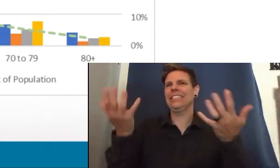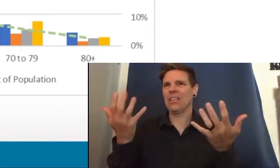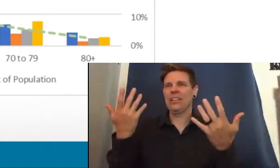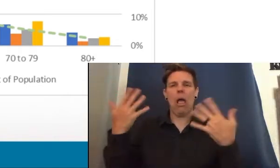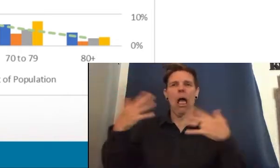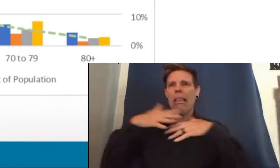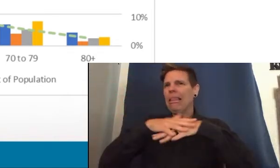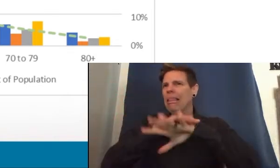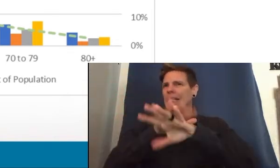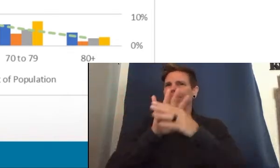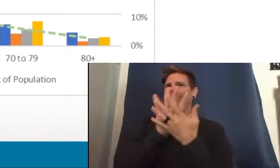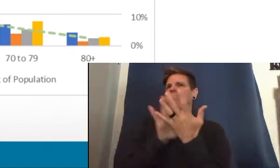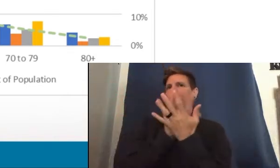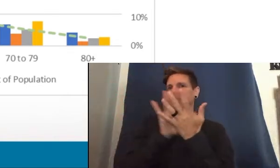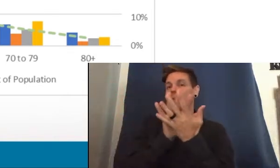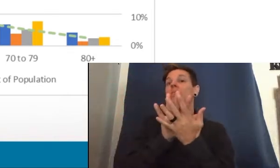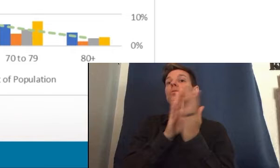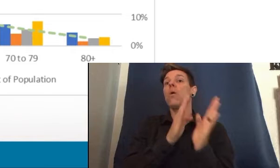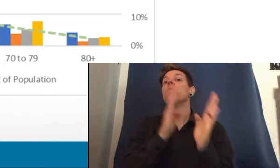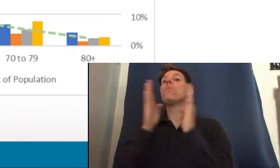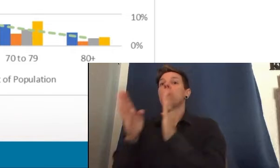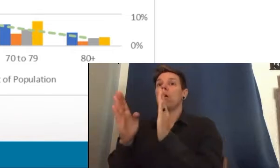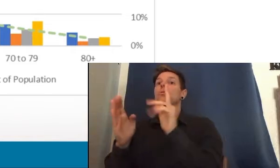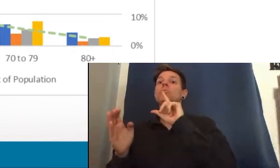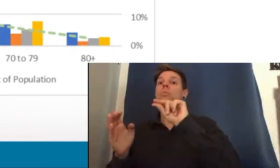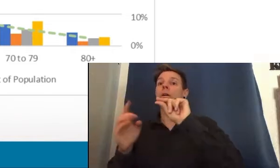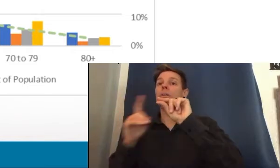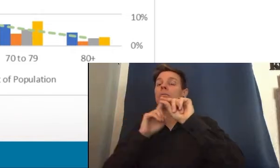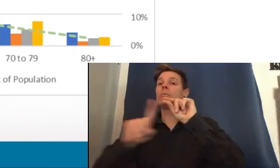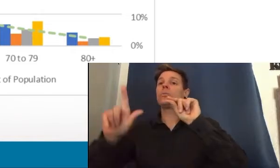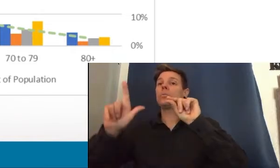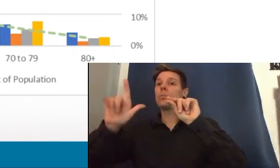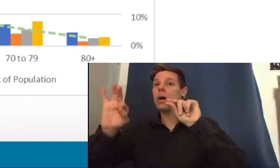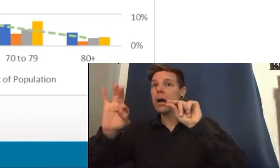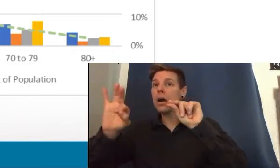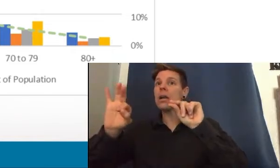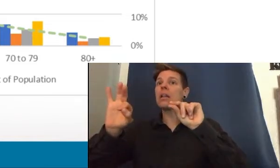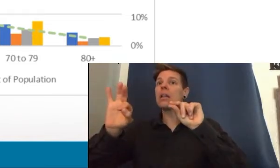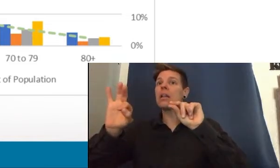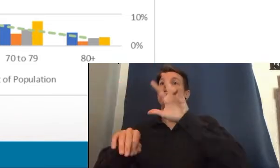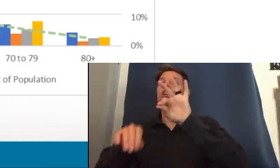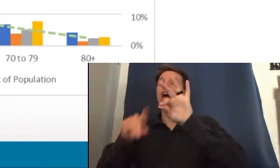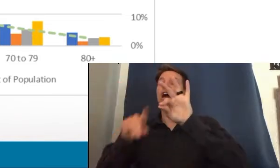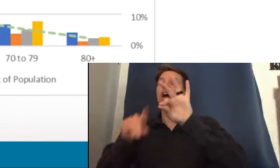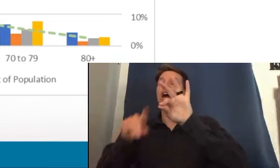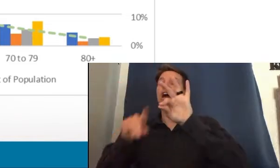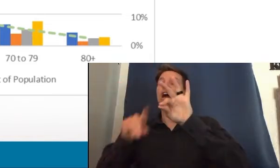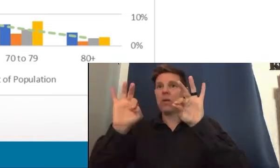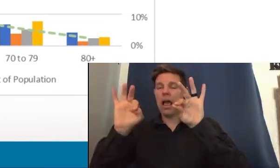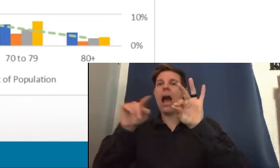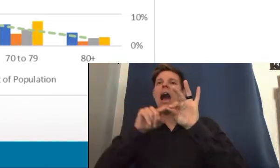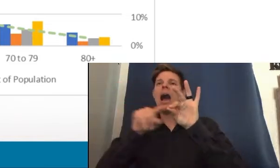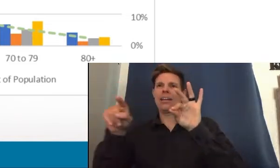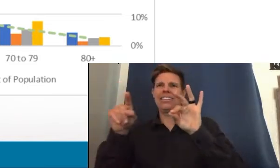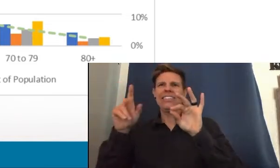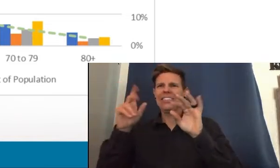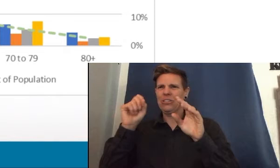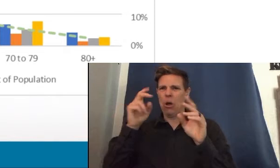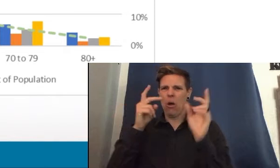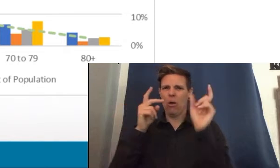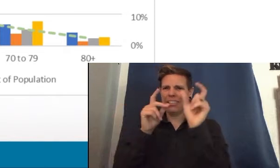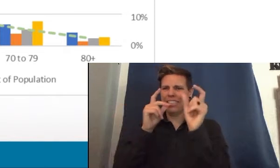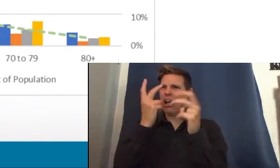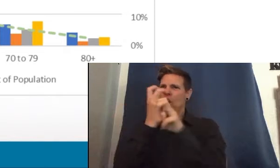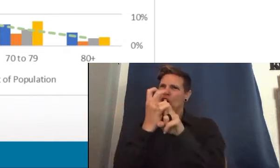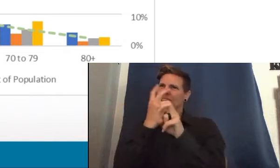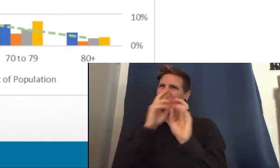30 to 39, and 40 to 49 are overrepresented. And again, it's a little hard to see it on this graph, but that's what we're